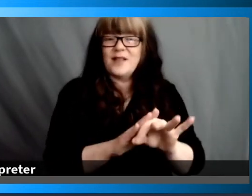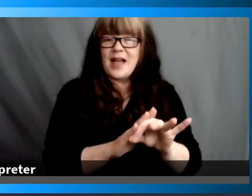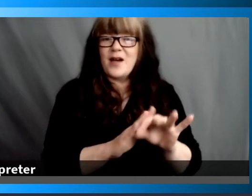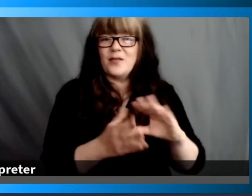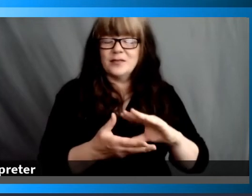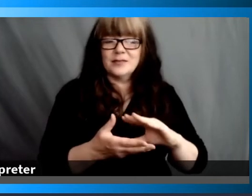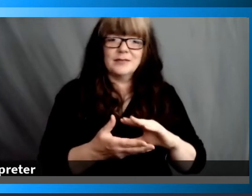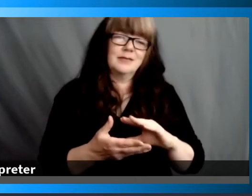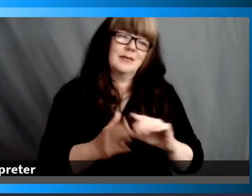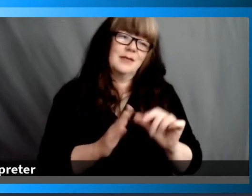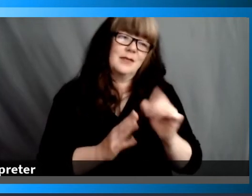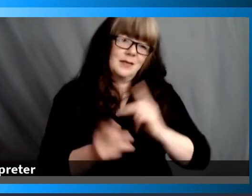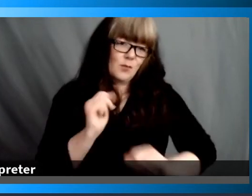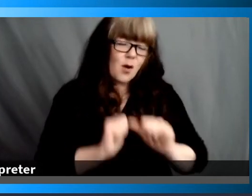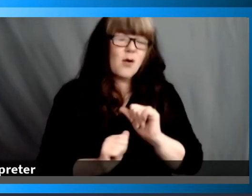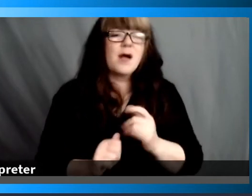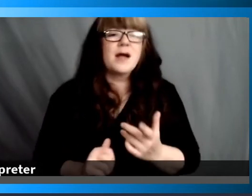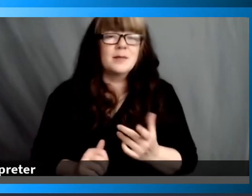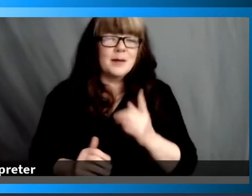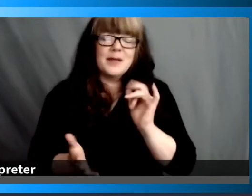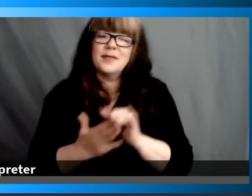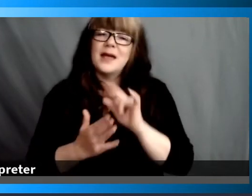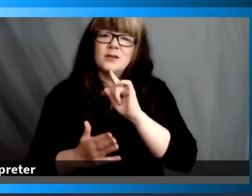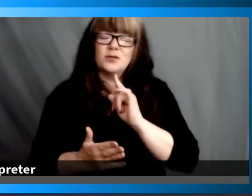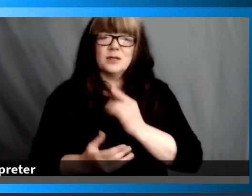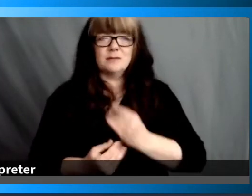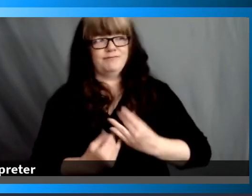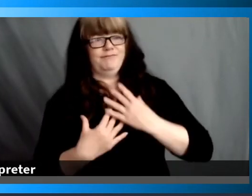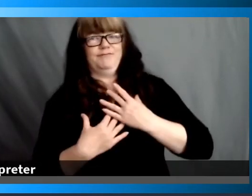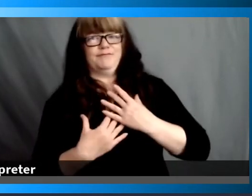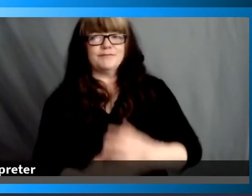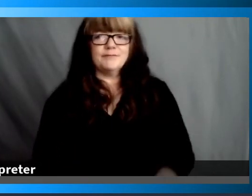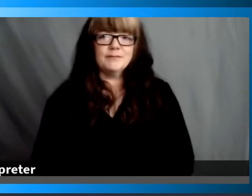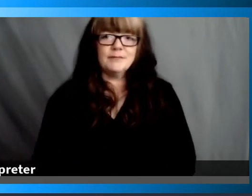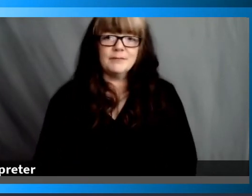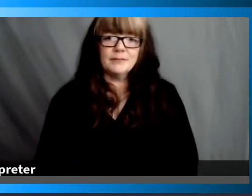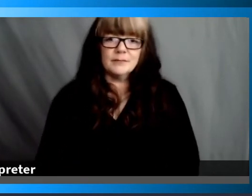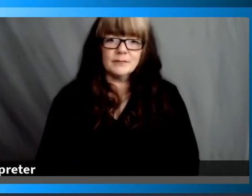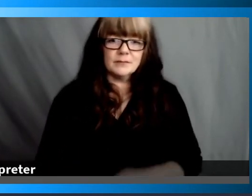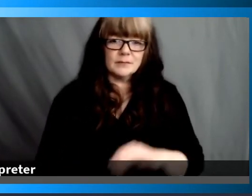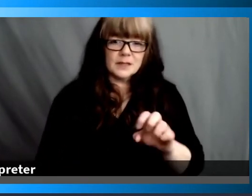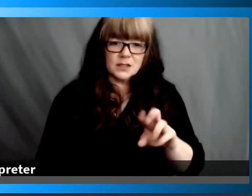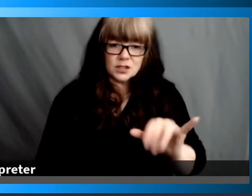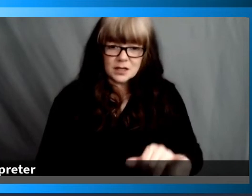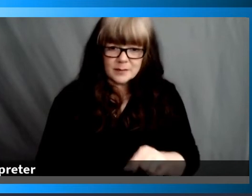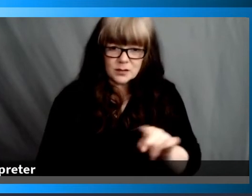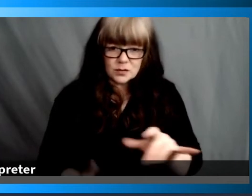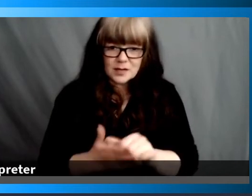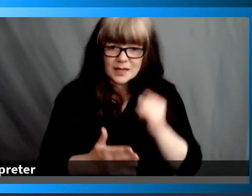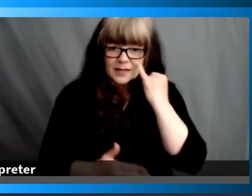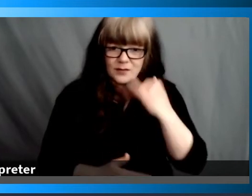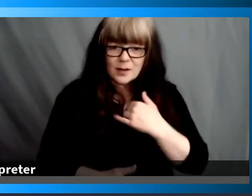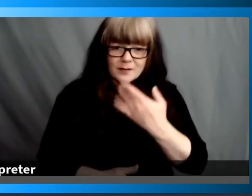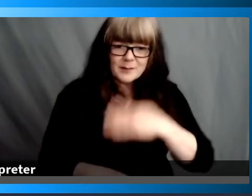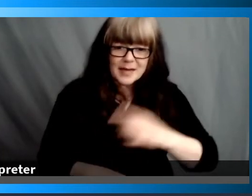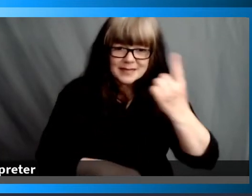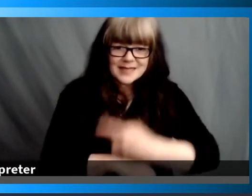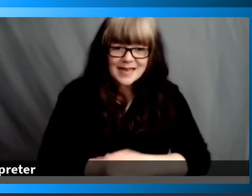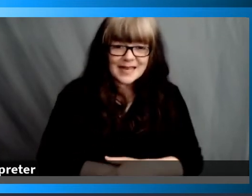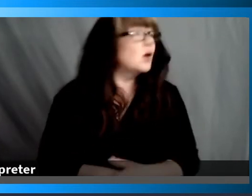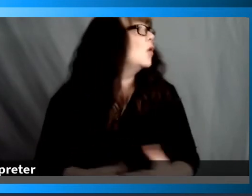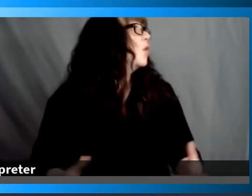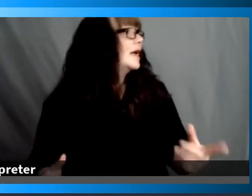are the kind of things that, you know, I think would just be very uplifting. Jeremy, do you do that when you have a bad day? Jeremy.